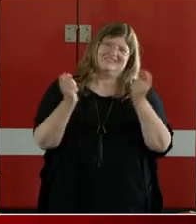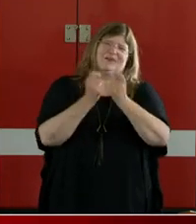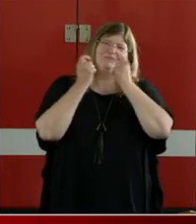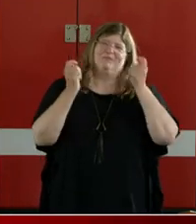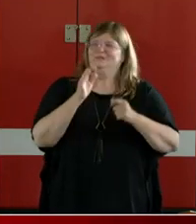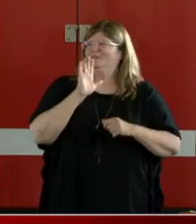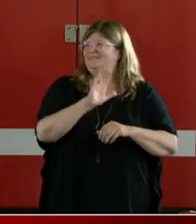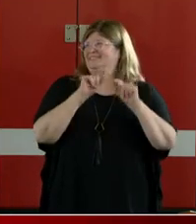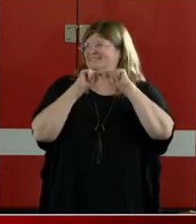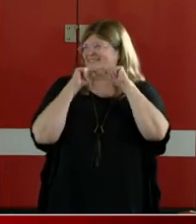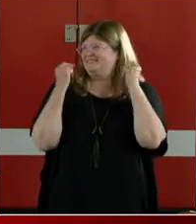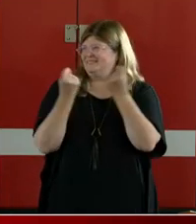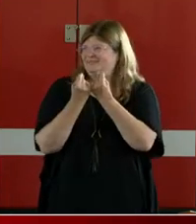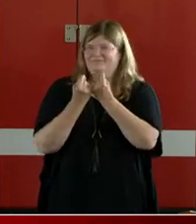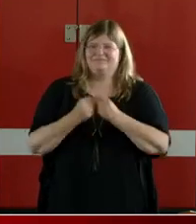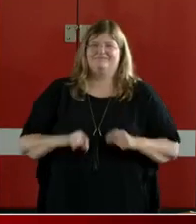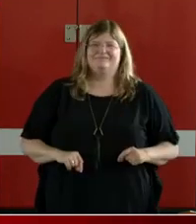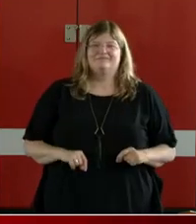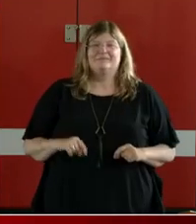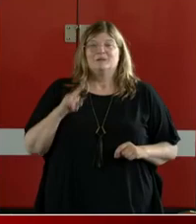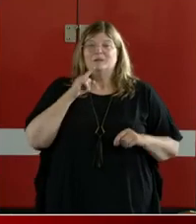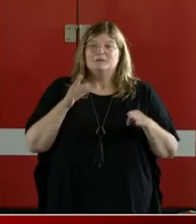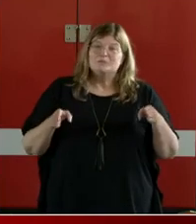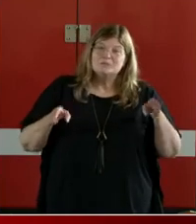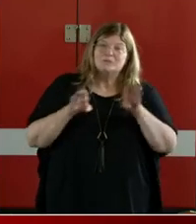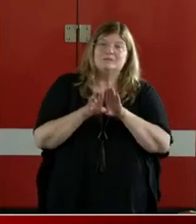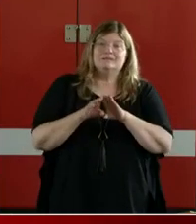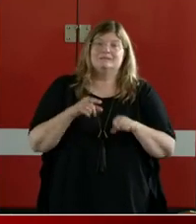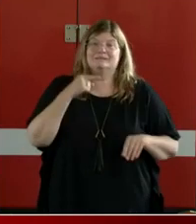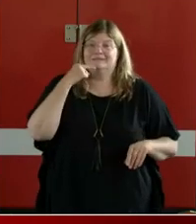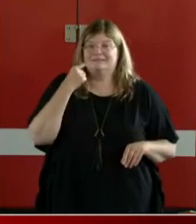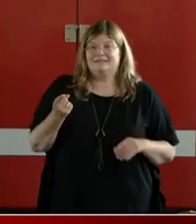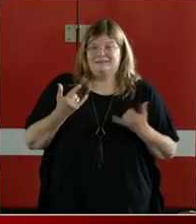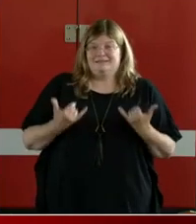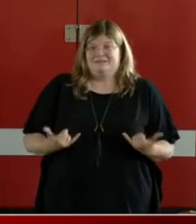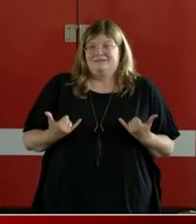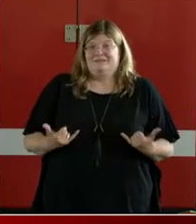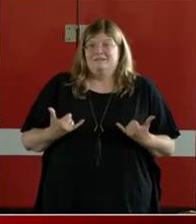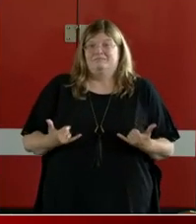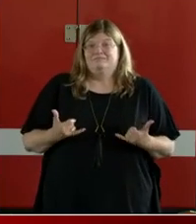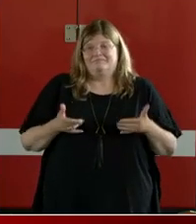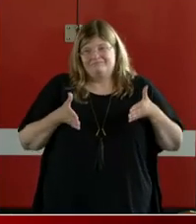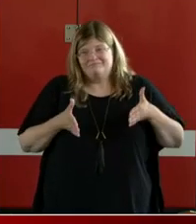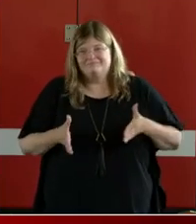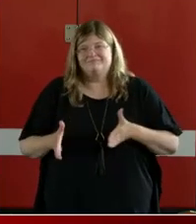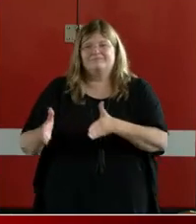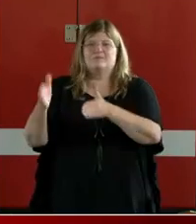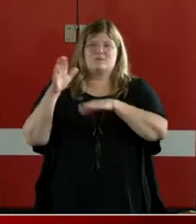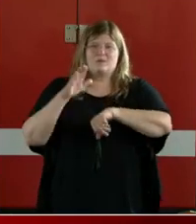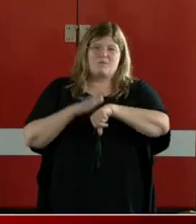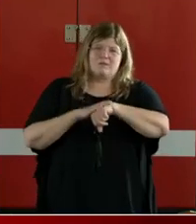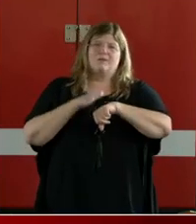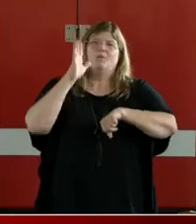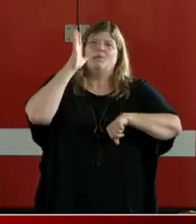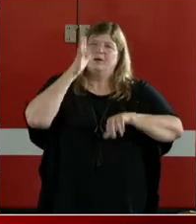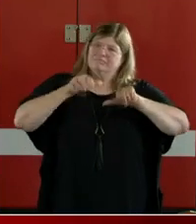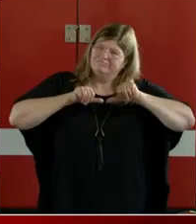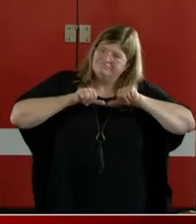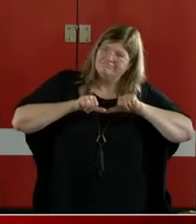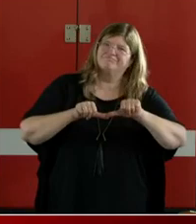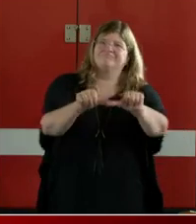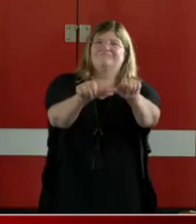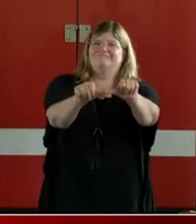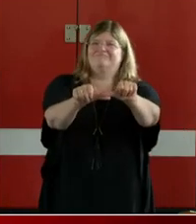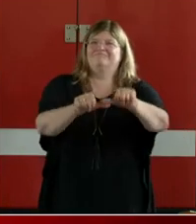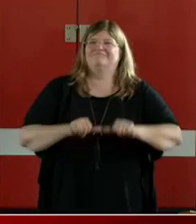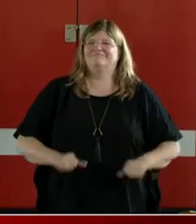And then he closed by saying the path that we're on is the path that we're going to proceed on. And I think that is a remarkable statement. So